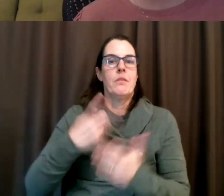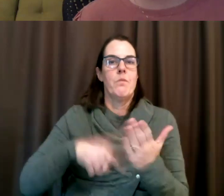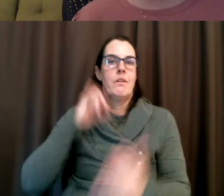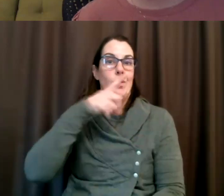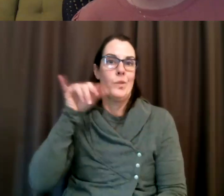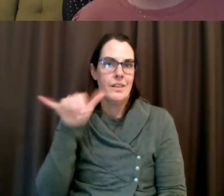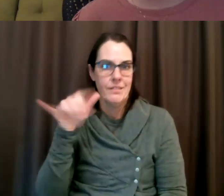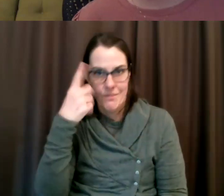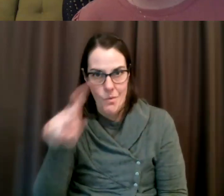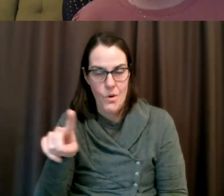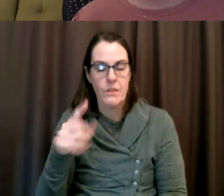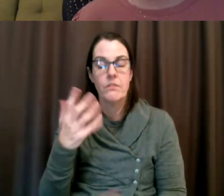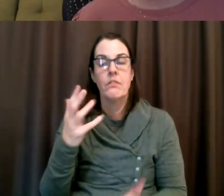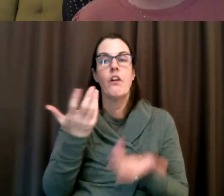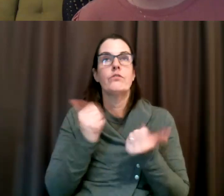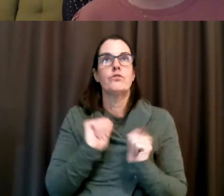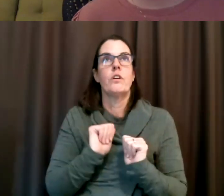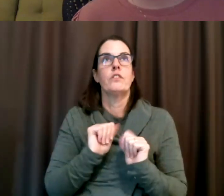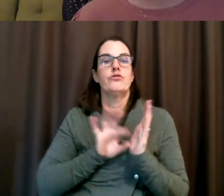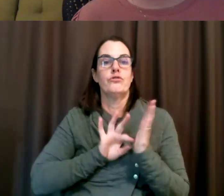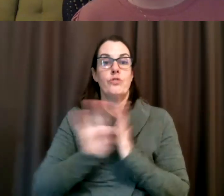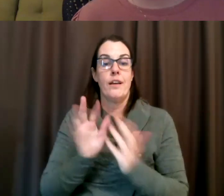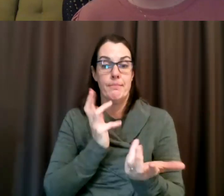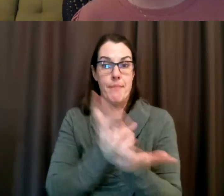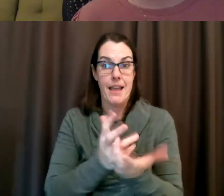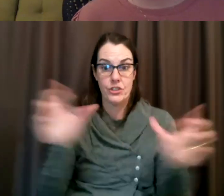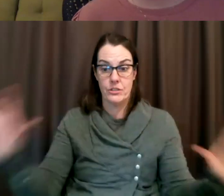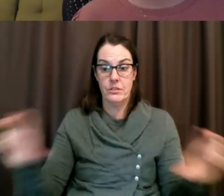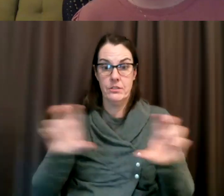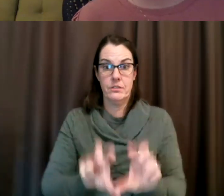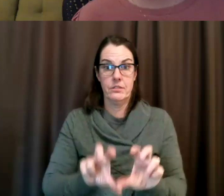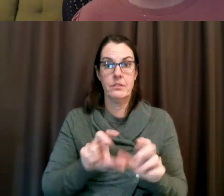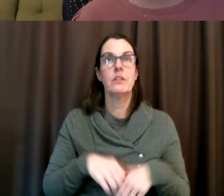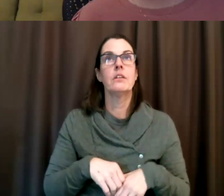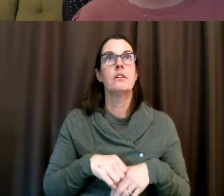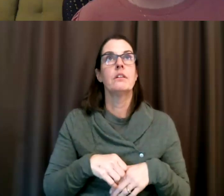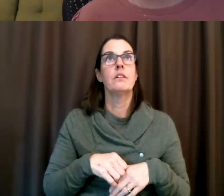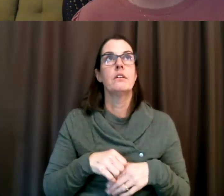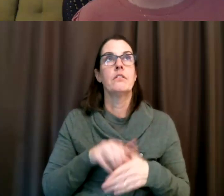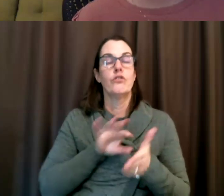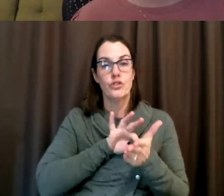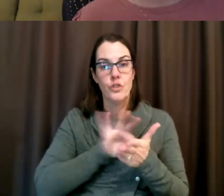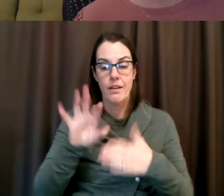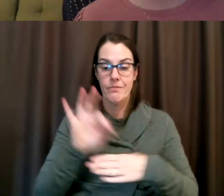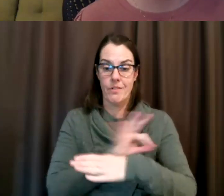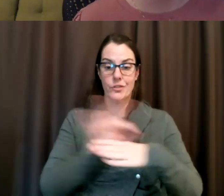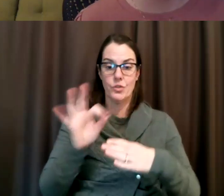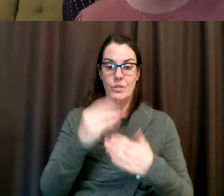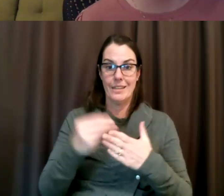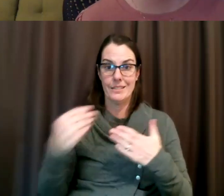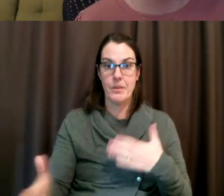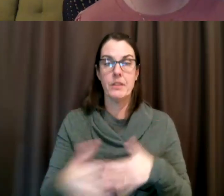trying to track match? Are you trying to track by functional expense allocations? Are you trying to track by